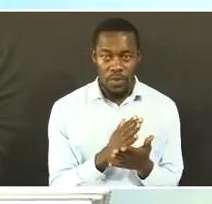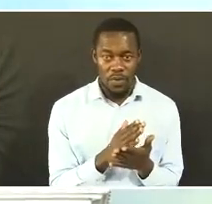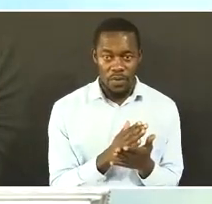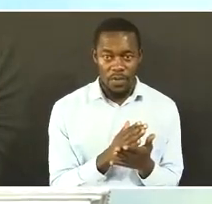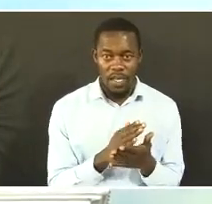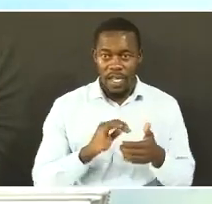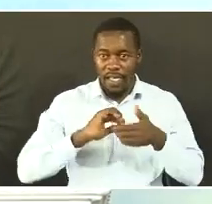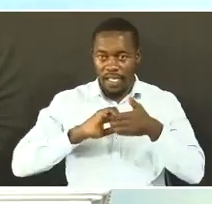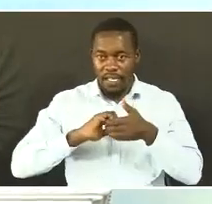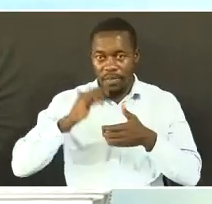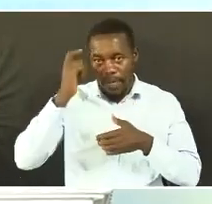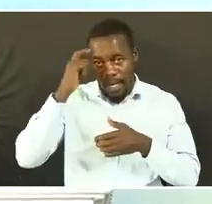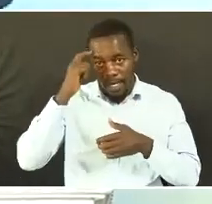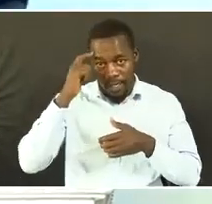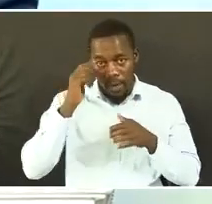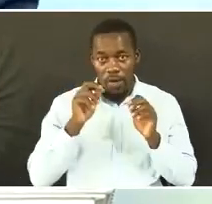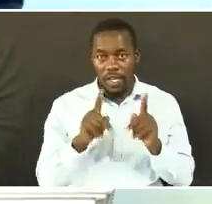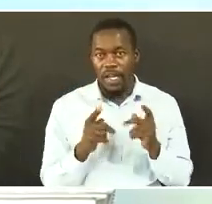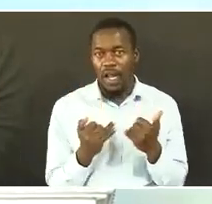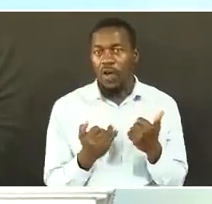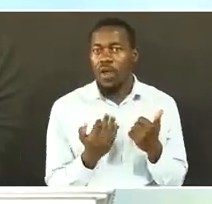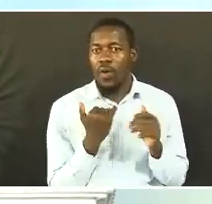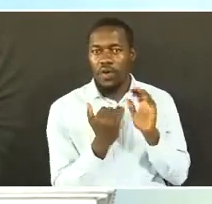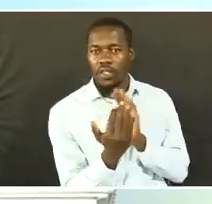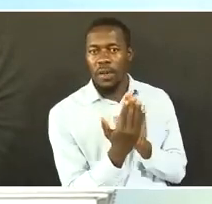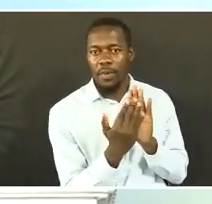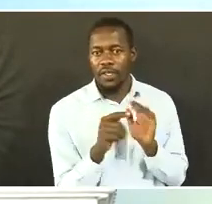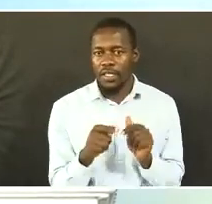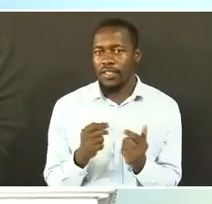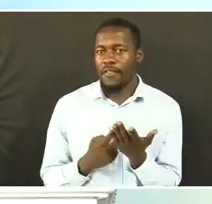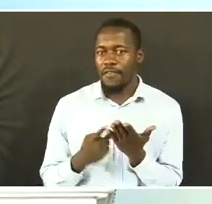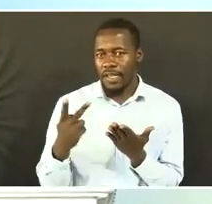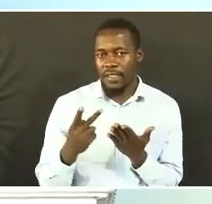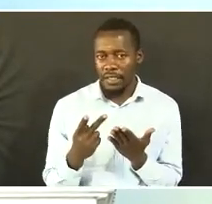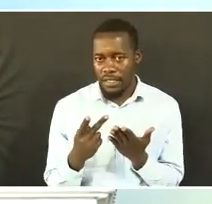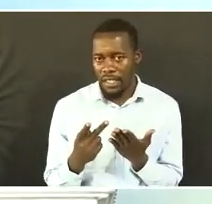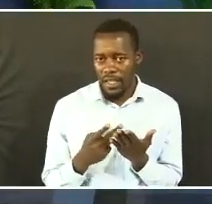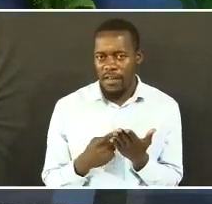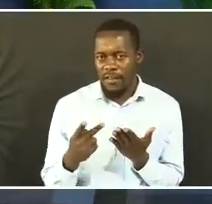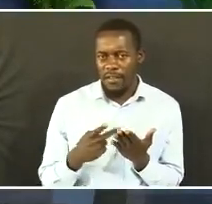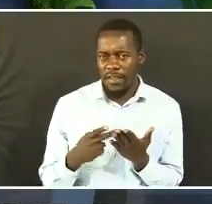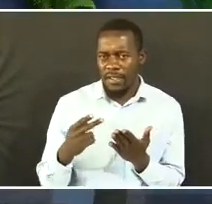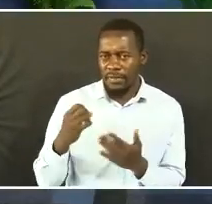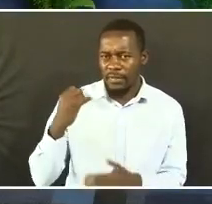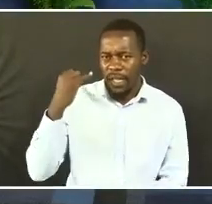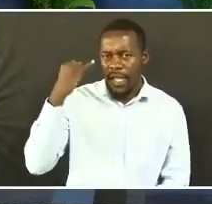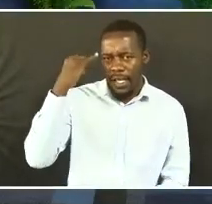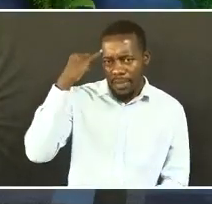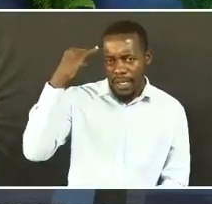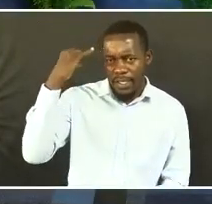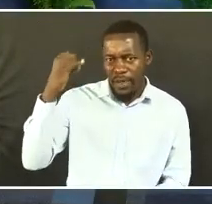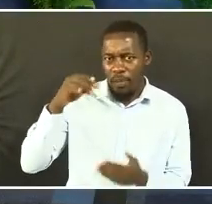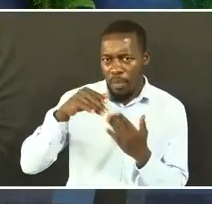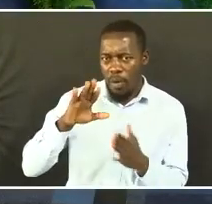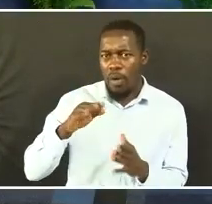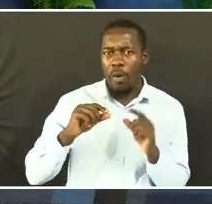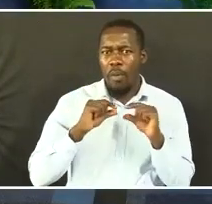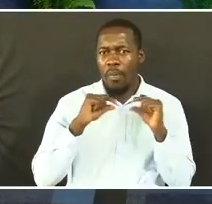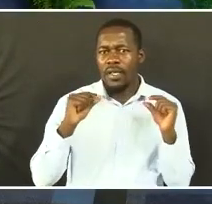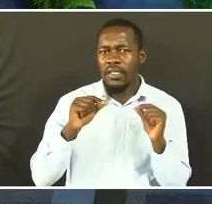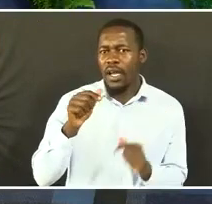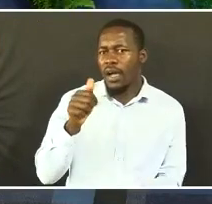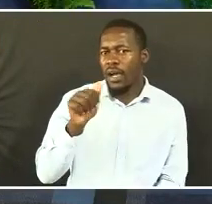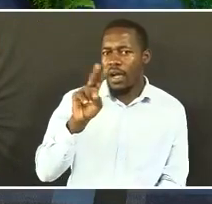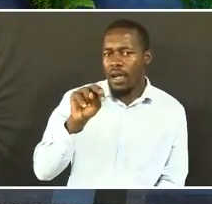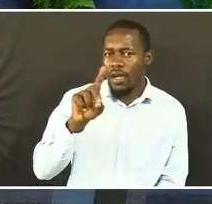us to approach this text from a bit of a sanctified imagination. Pastor Andres J. Peralta, who's